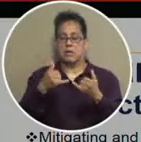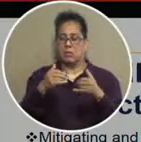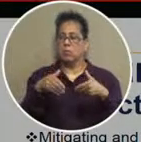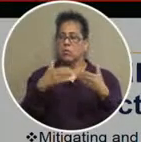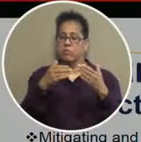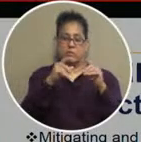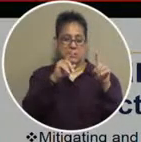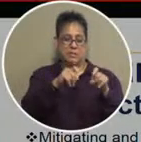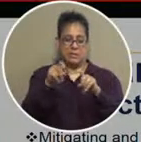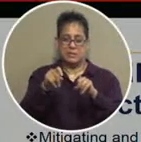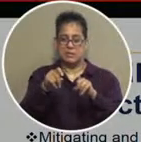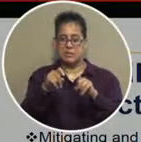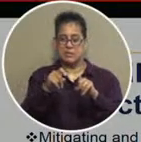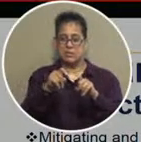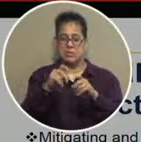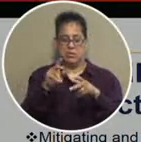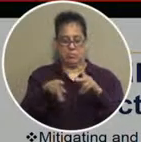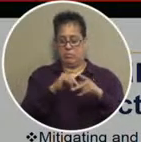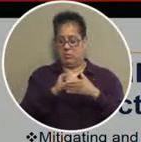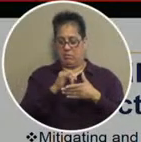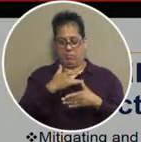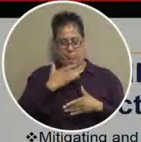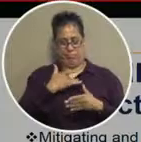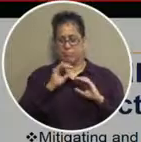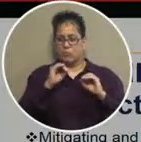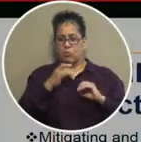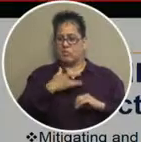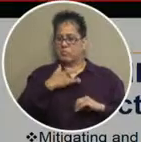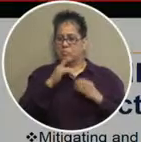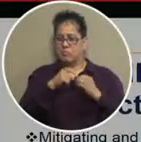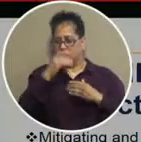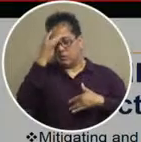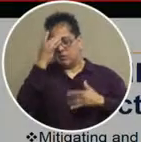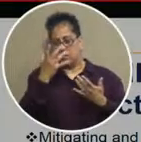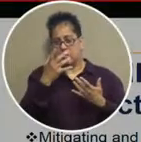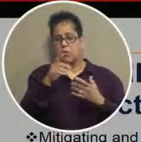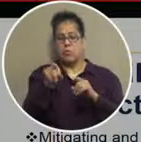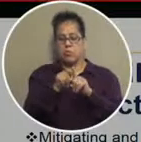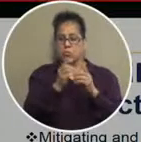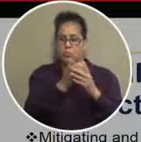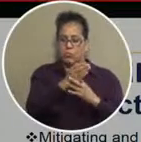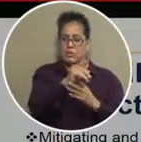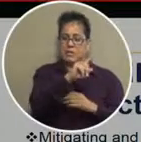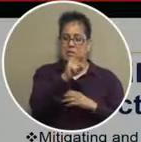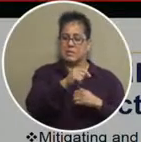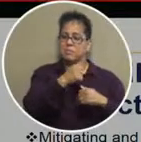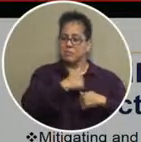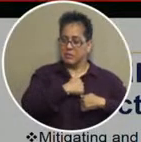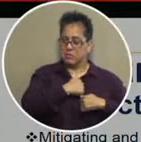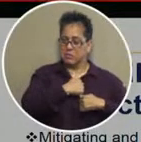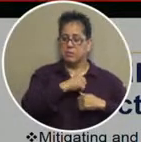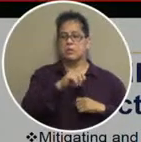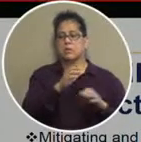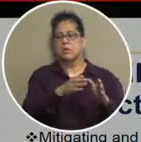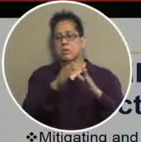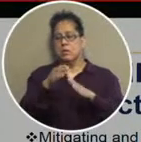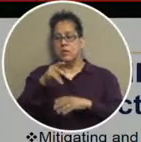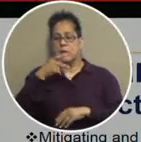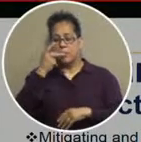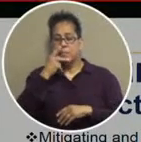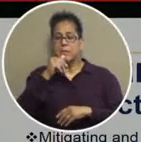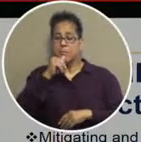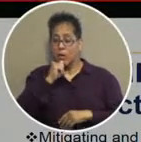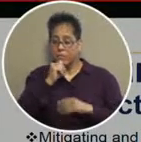offer testing to even asymptomatic patients through partnerships with the Texas military. We have other